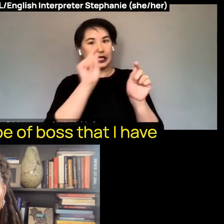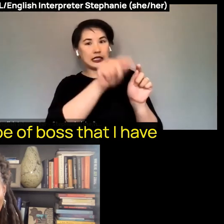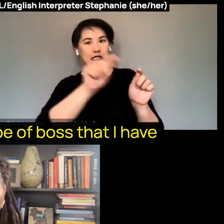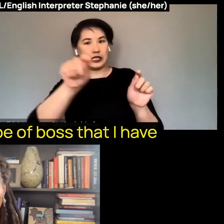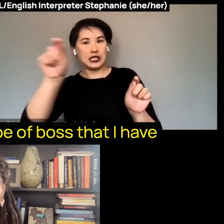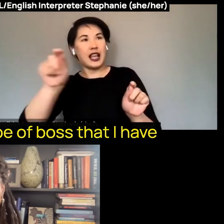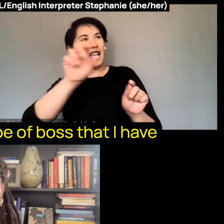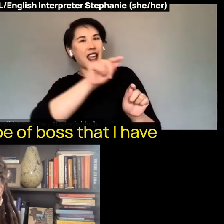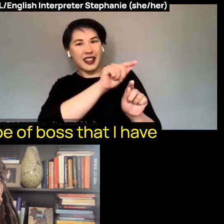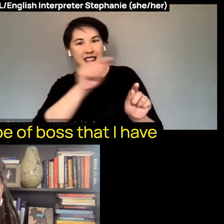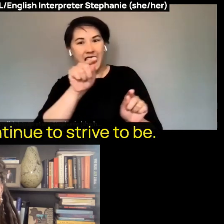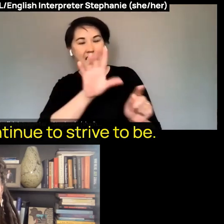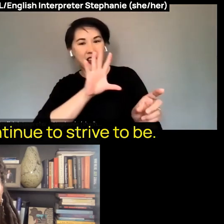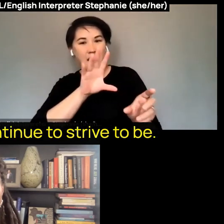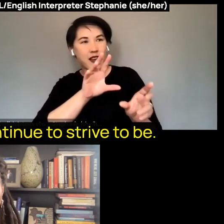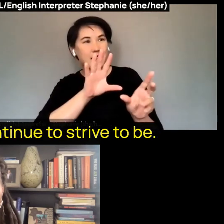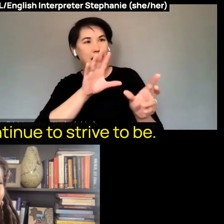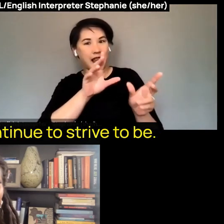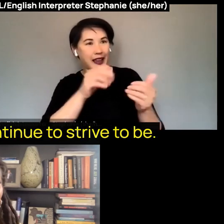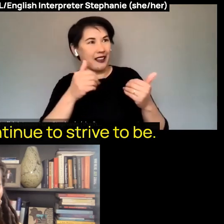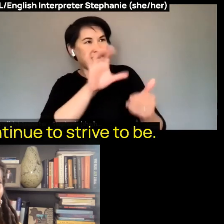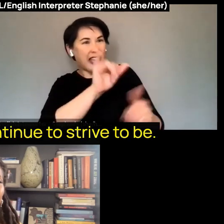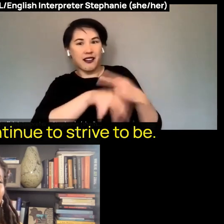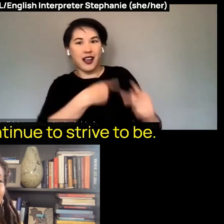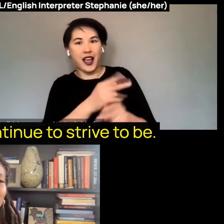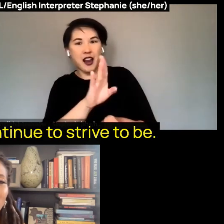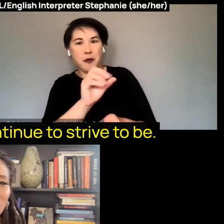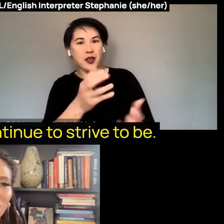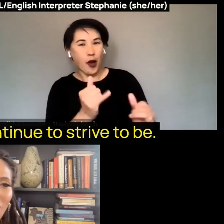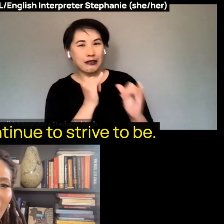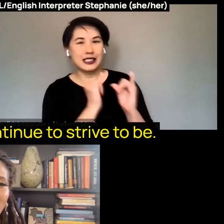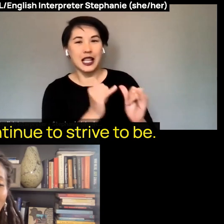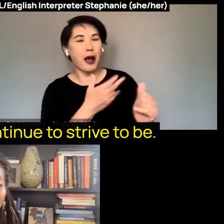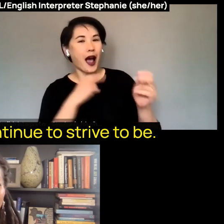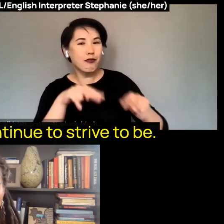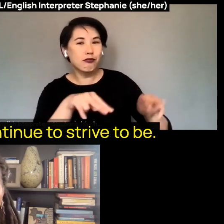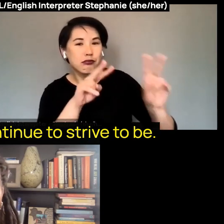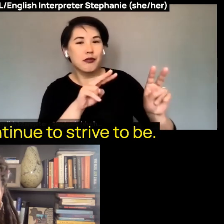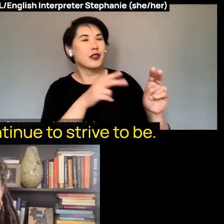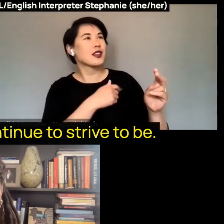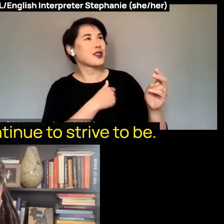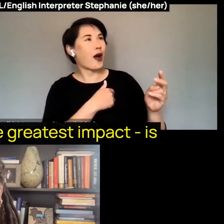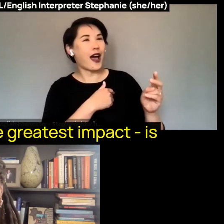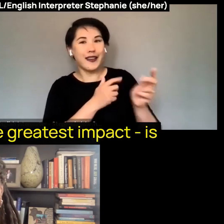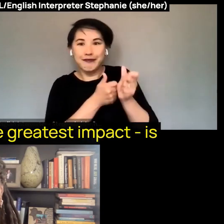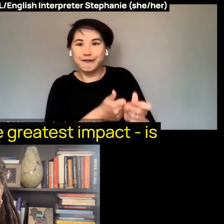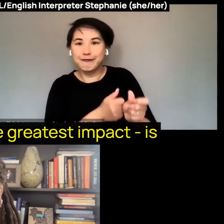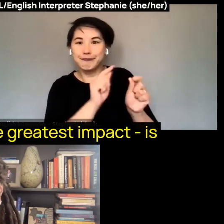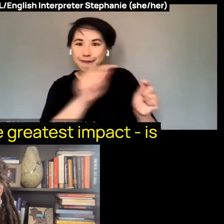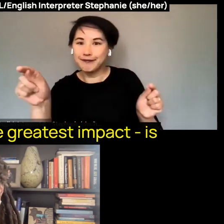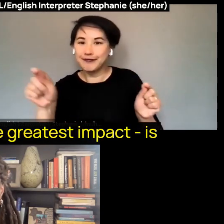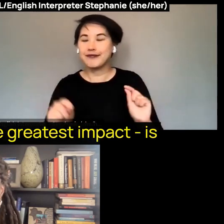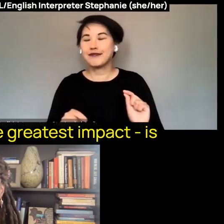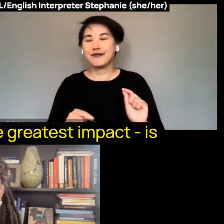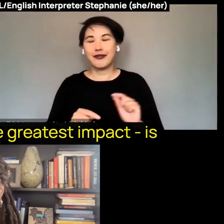of boss that I have ascribed and, you know, continue to strive to be. And that's